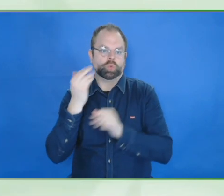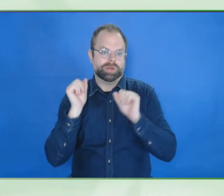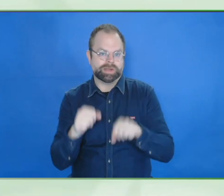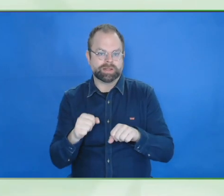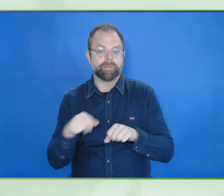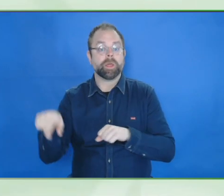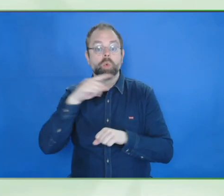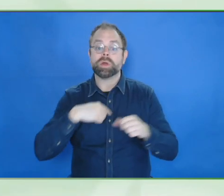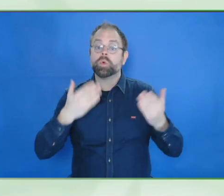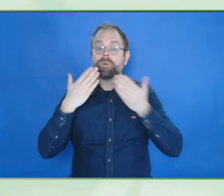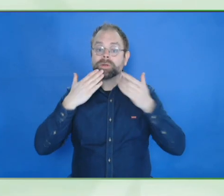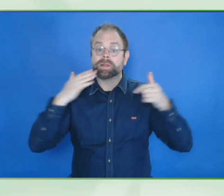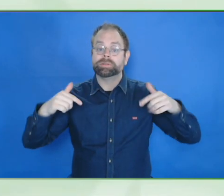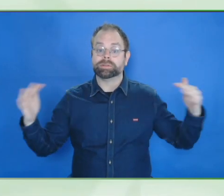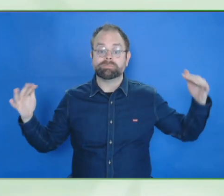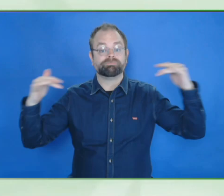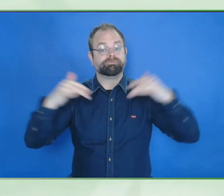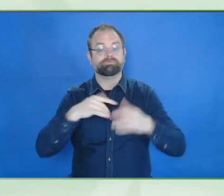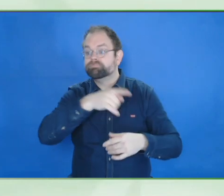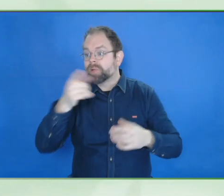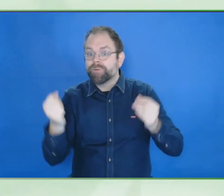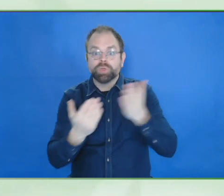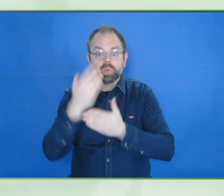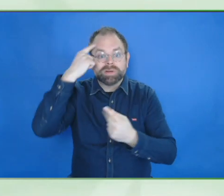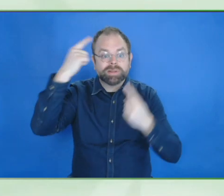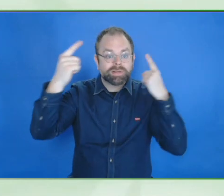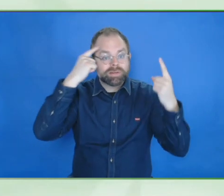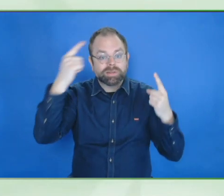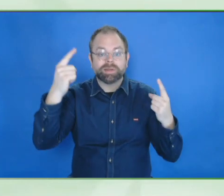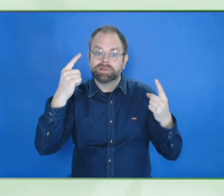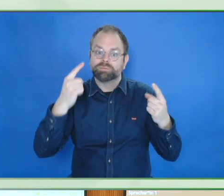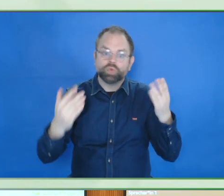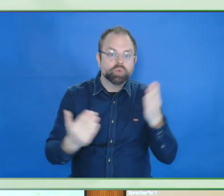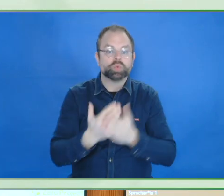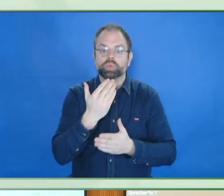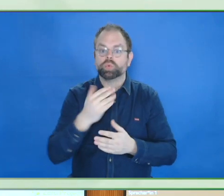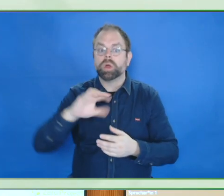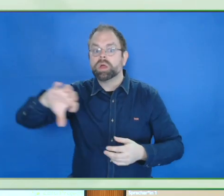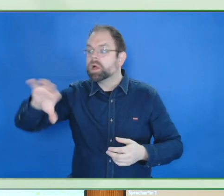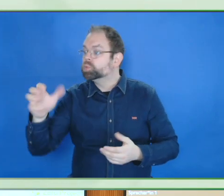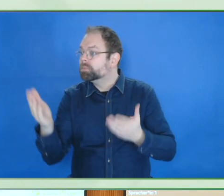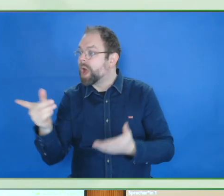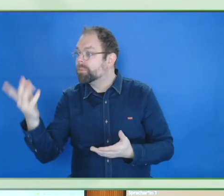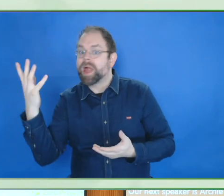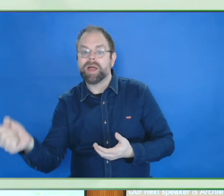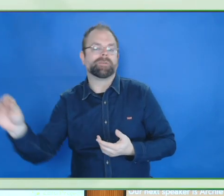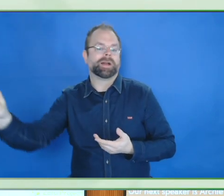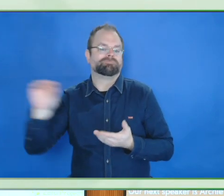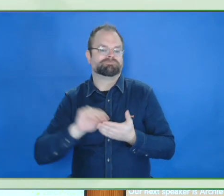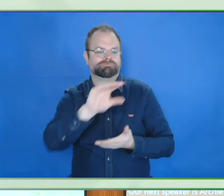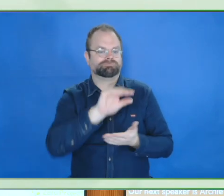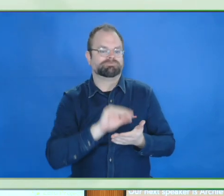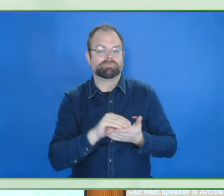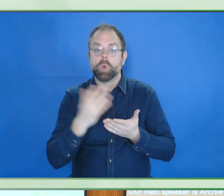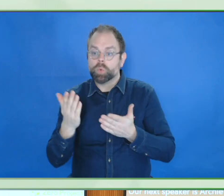purpose of why we're all here. Our next speaker is Archie Moberly from SEEDSTARS, South Africa.